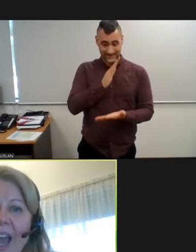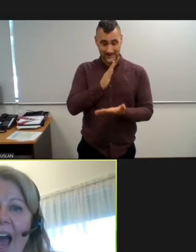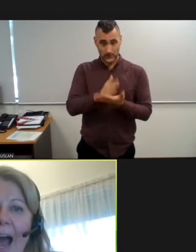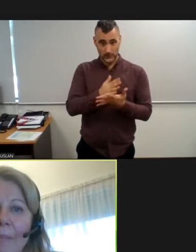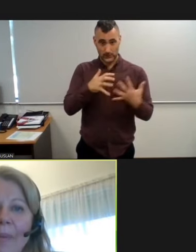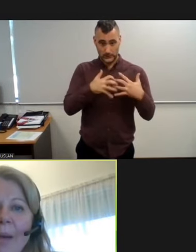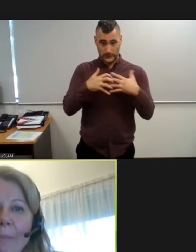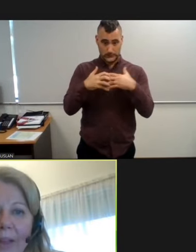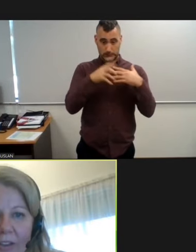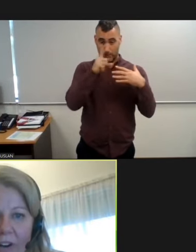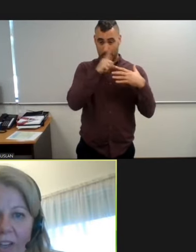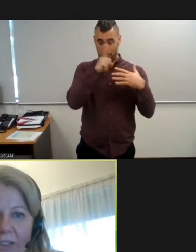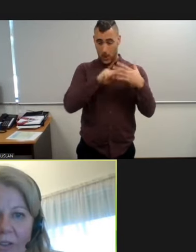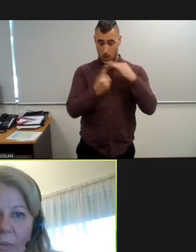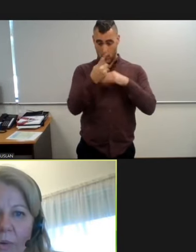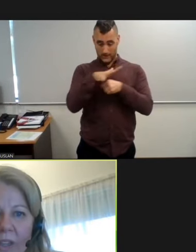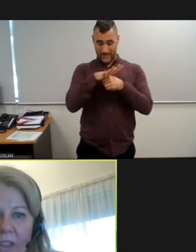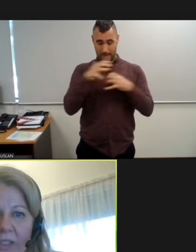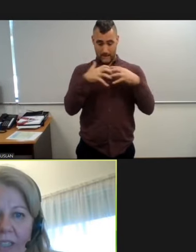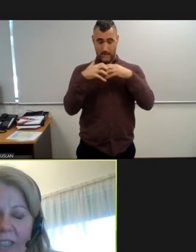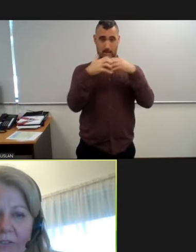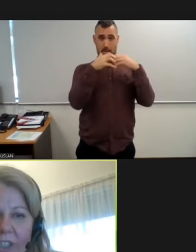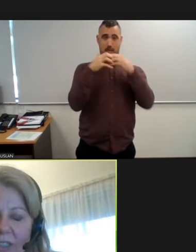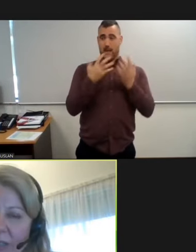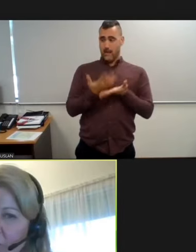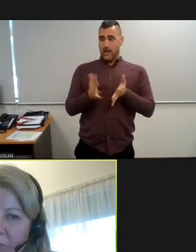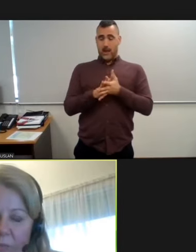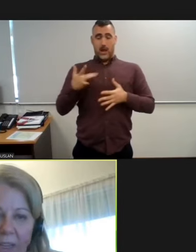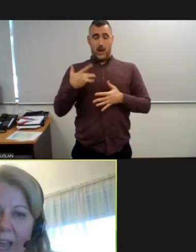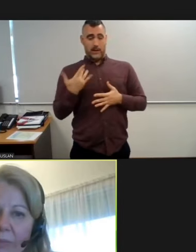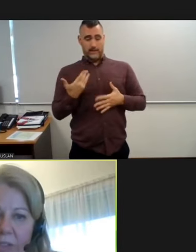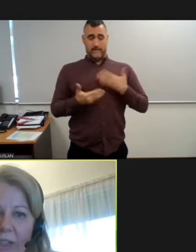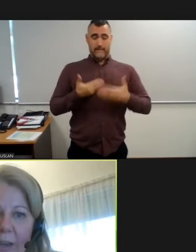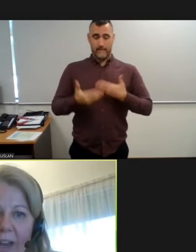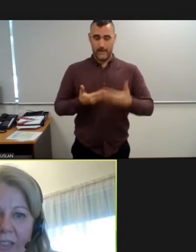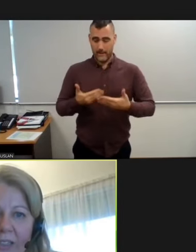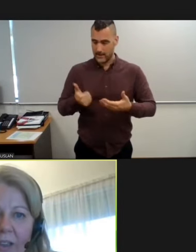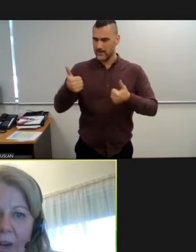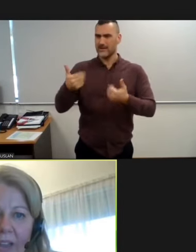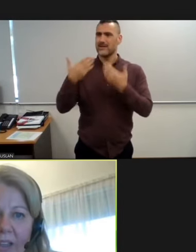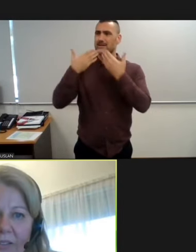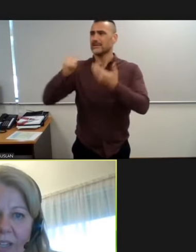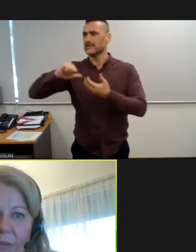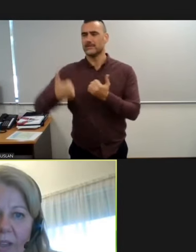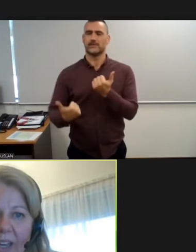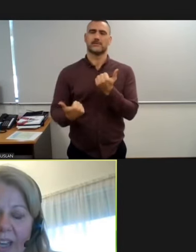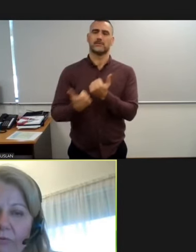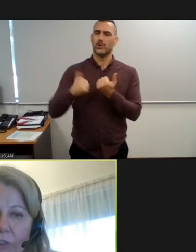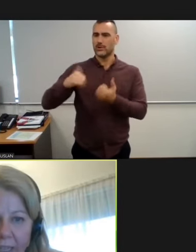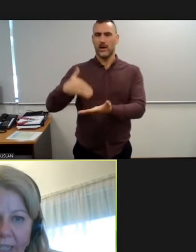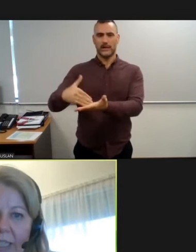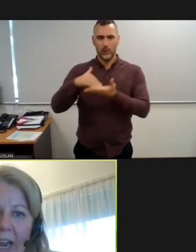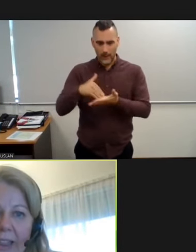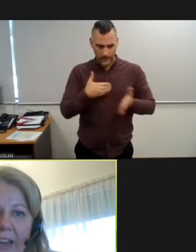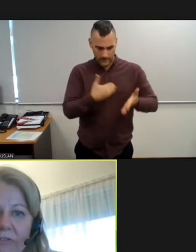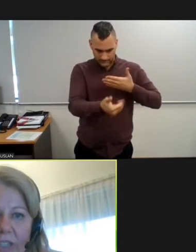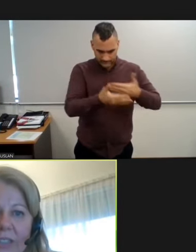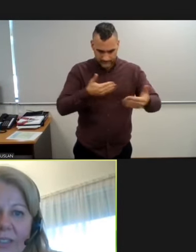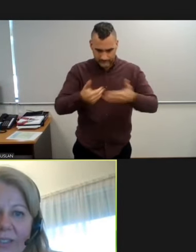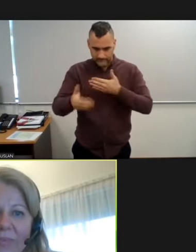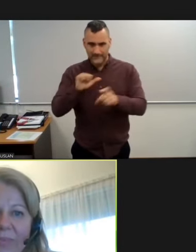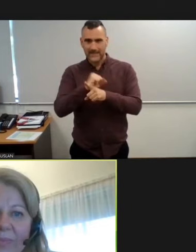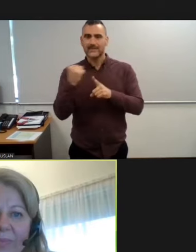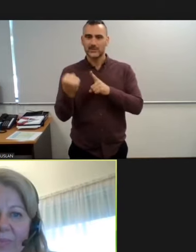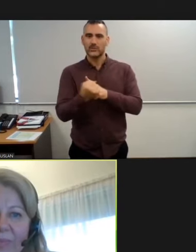facilities, but the writing's on the wall that the sector have just been absolutely amazing in the way that they've dealt with that and really contained that